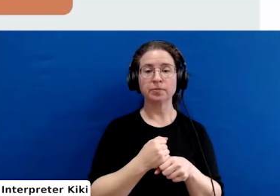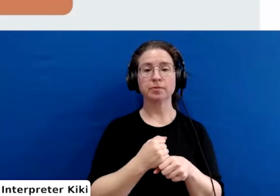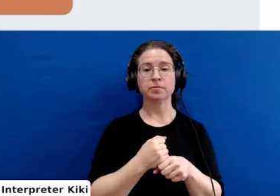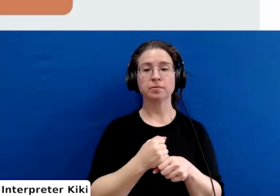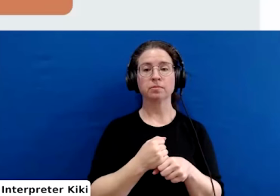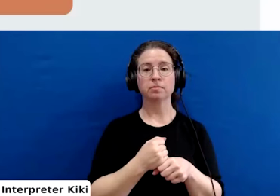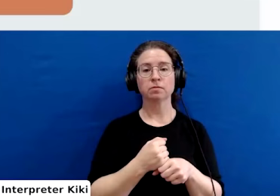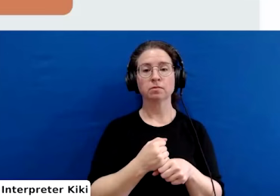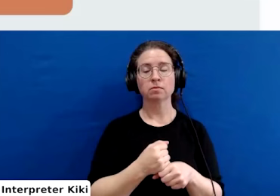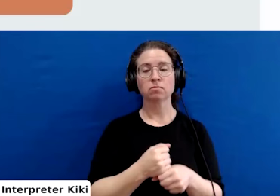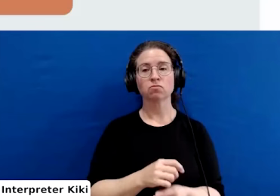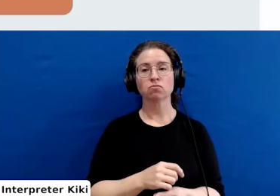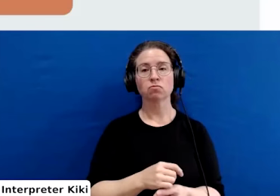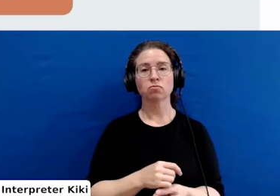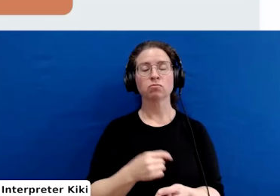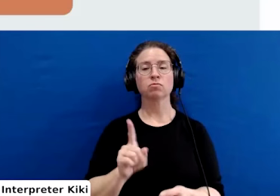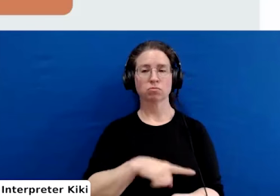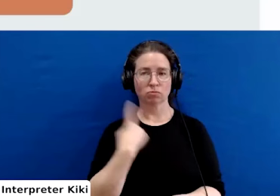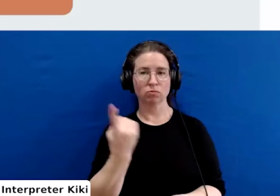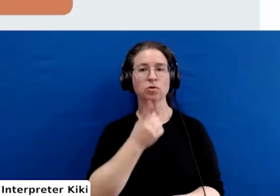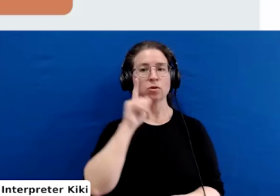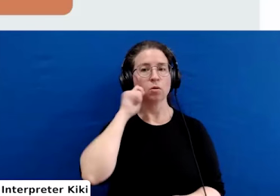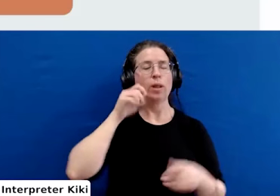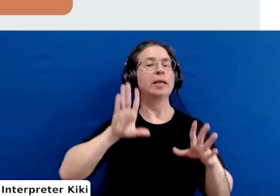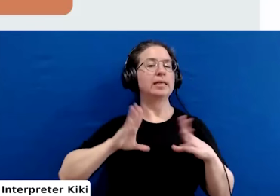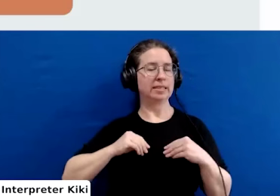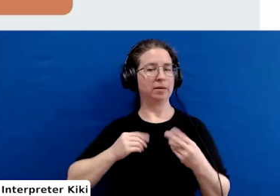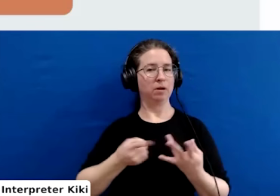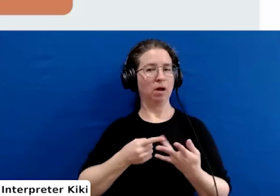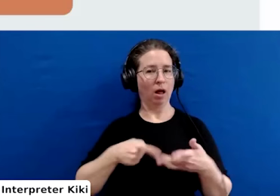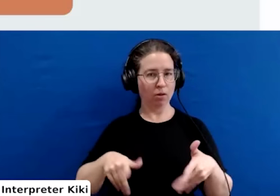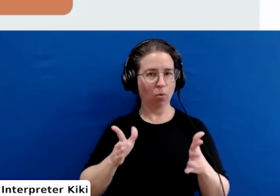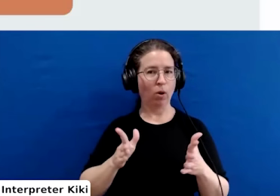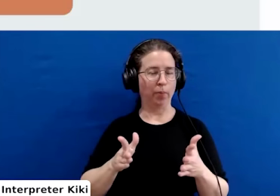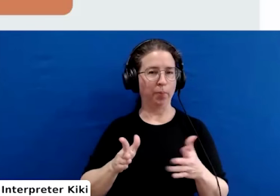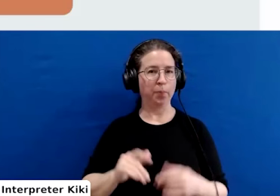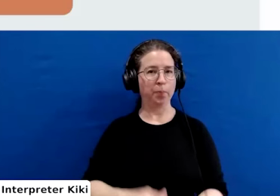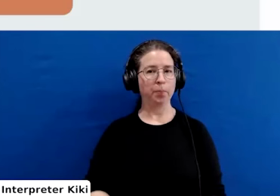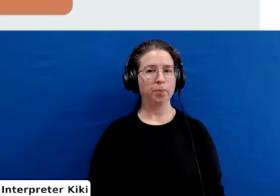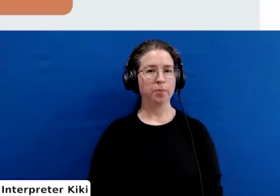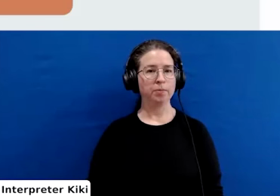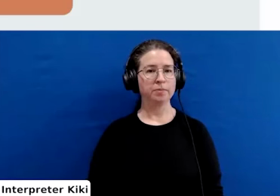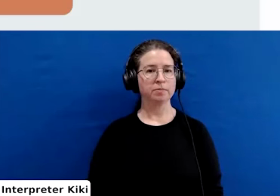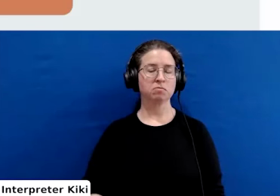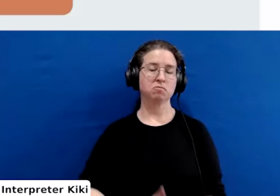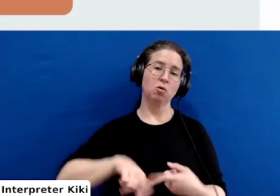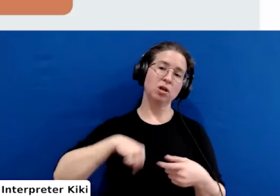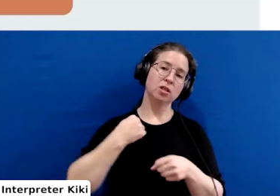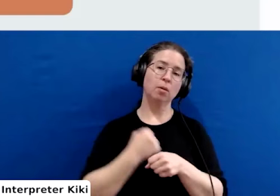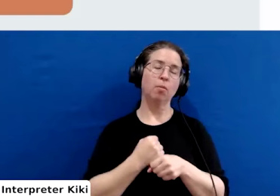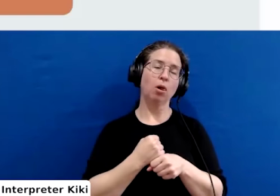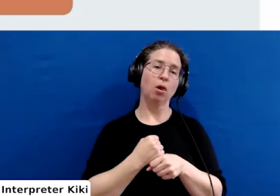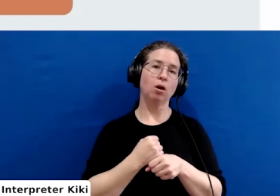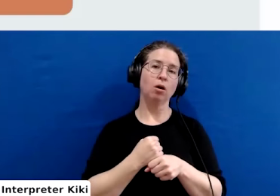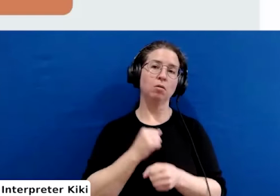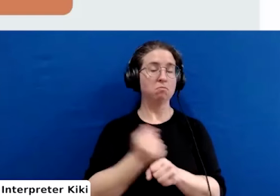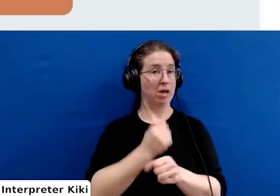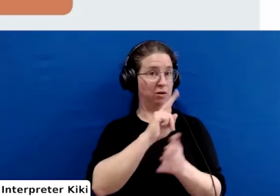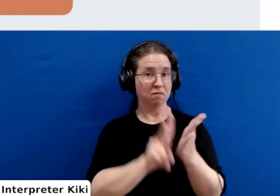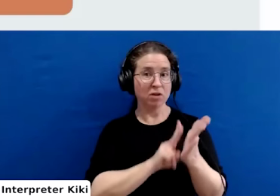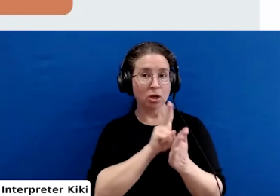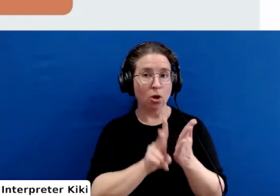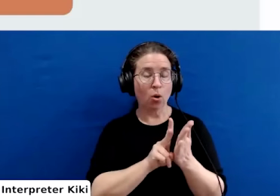form, ATSE will also accept alternative modes of submission. Applicants may prefer to create a video of